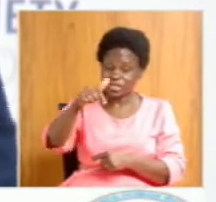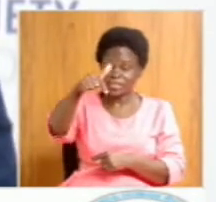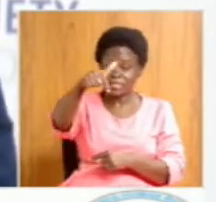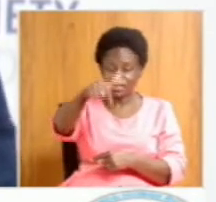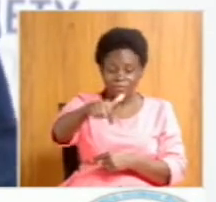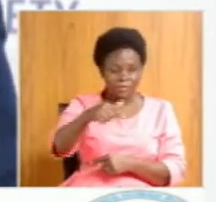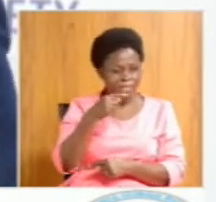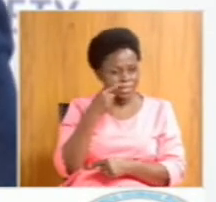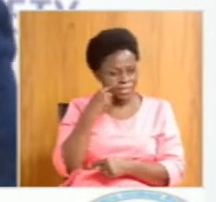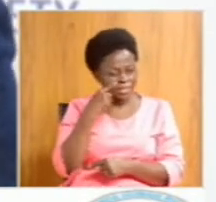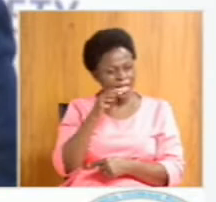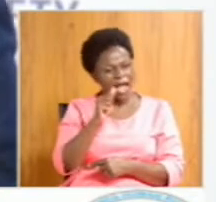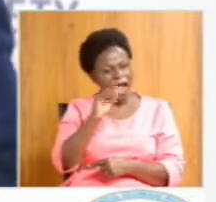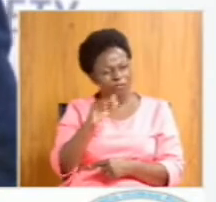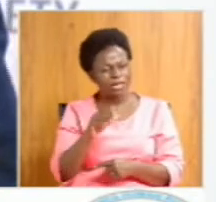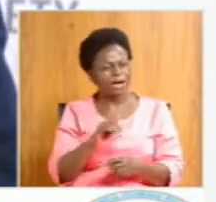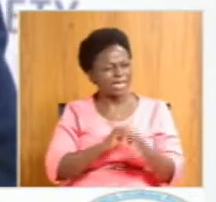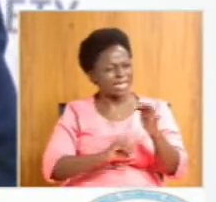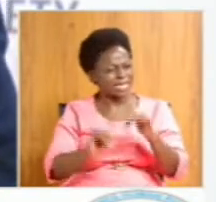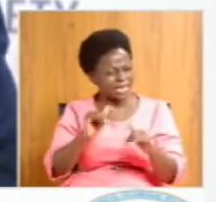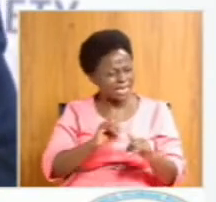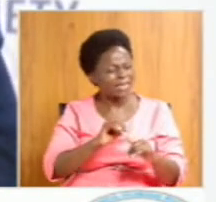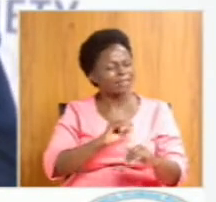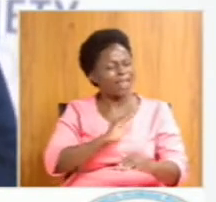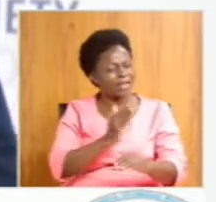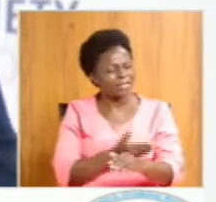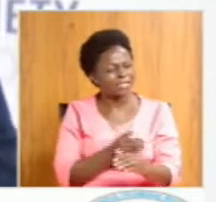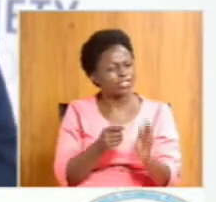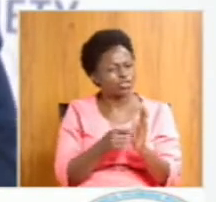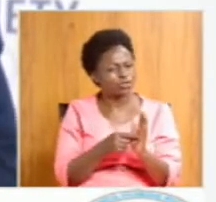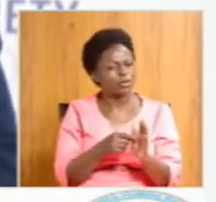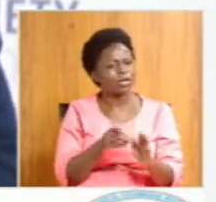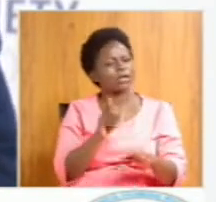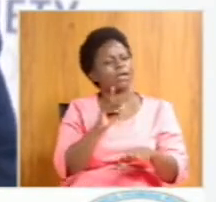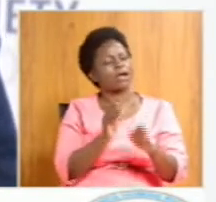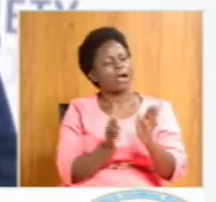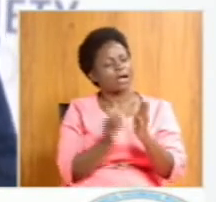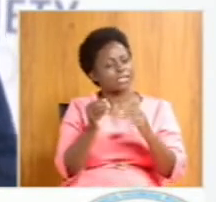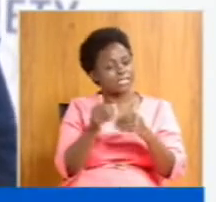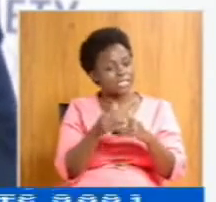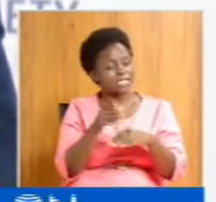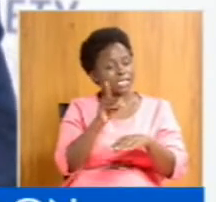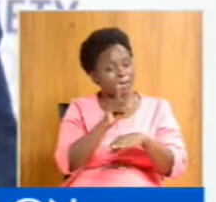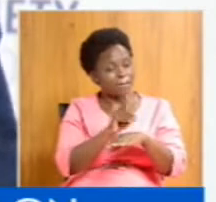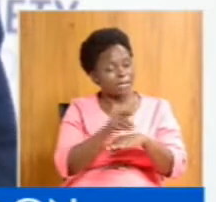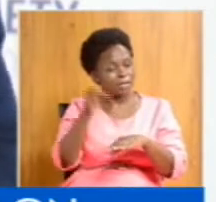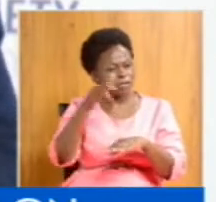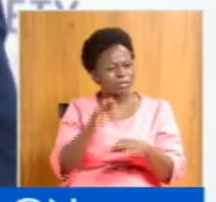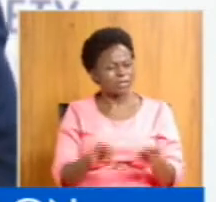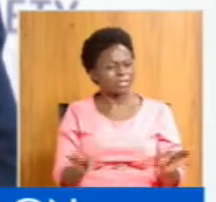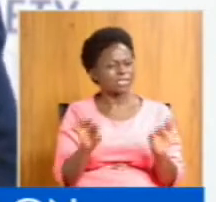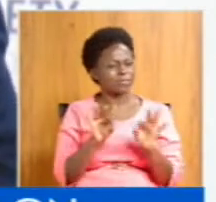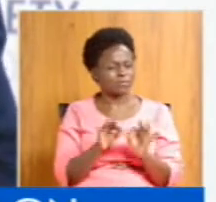that looks at affordable and clean energy, it acknowledges that reliable and affordable access to electricity is core